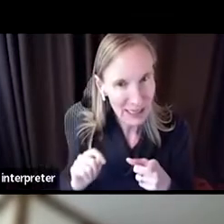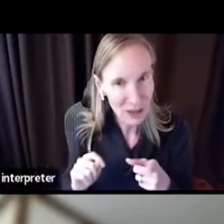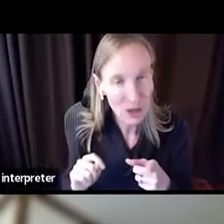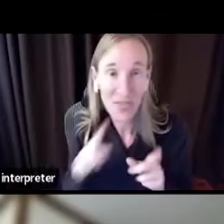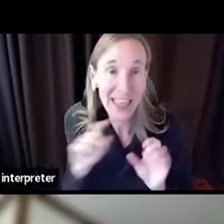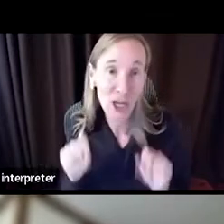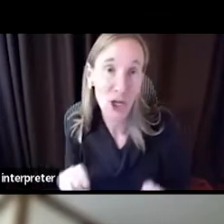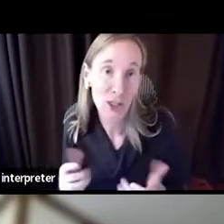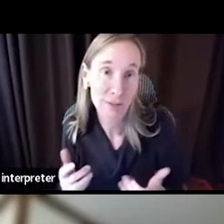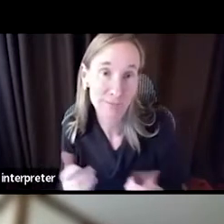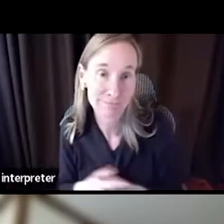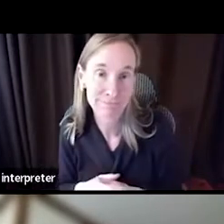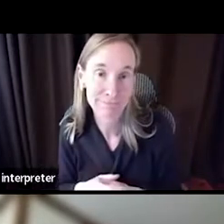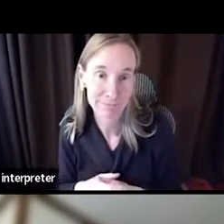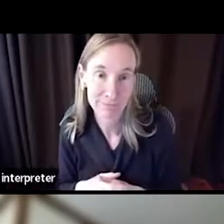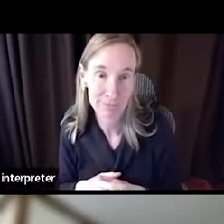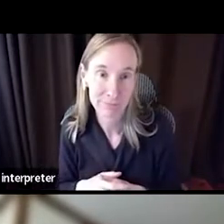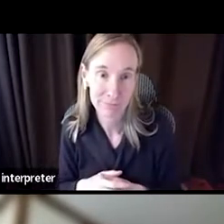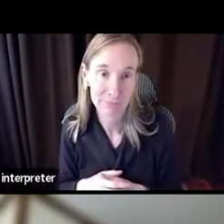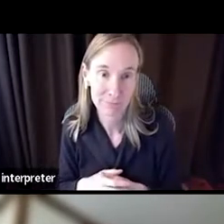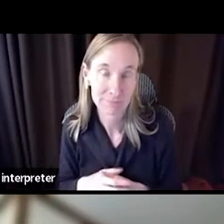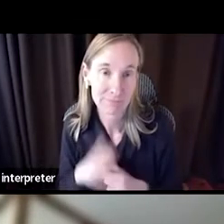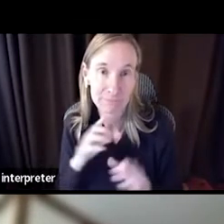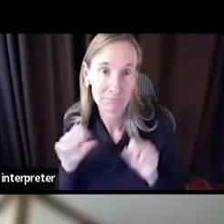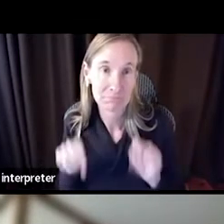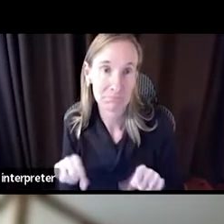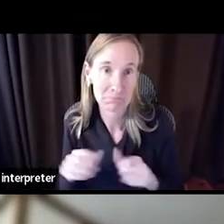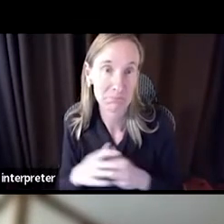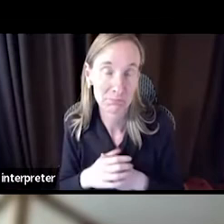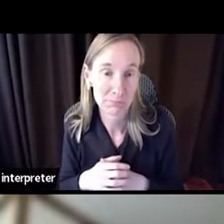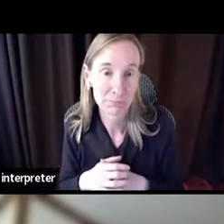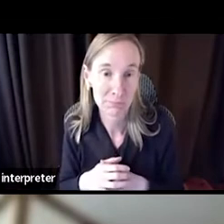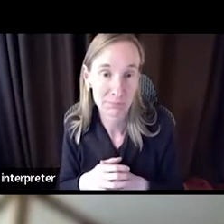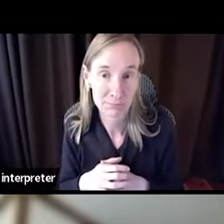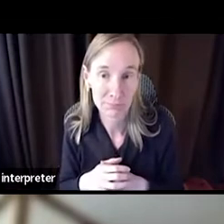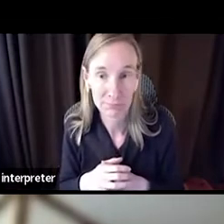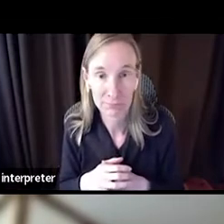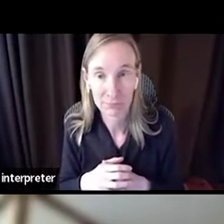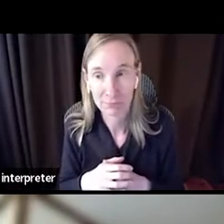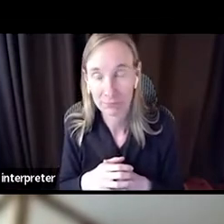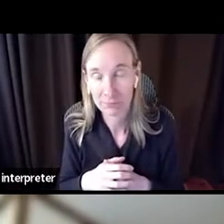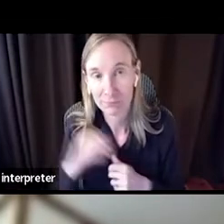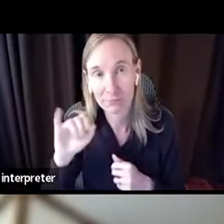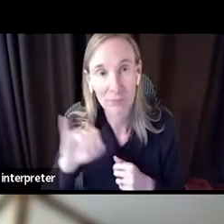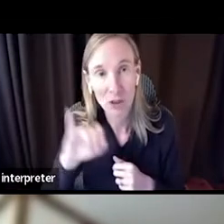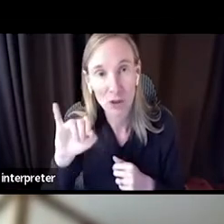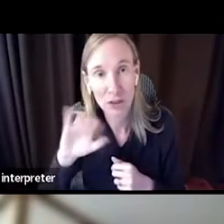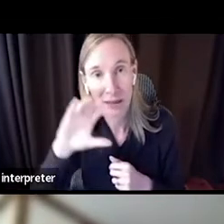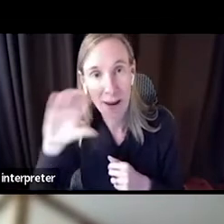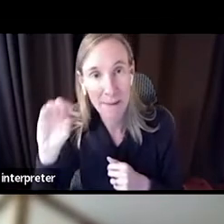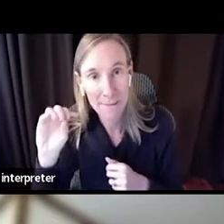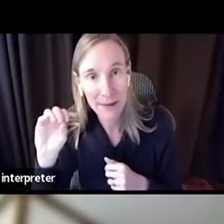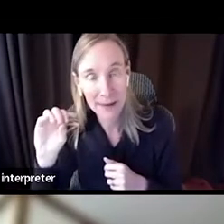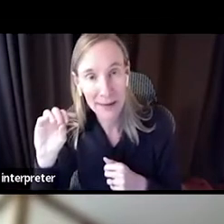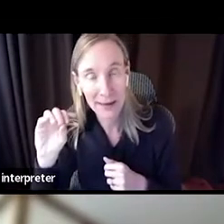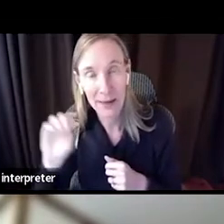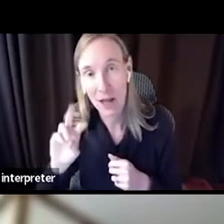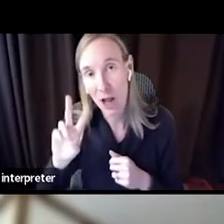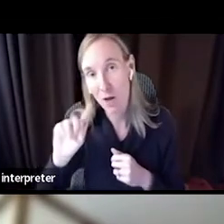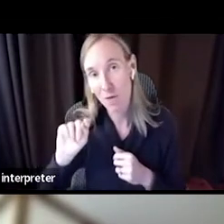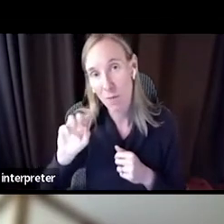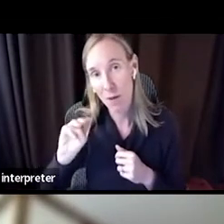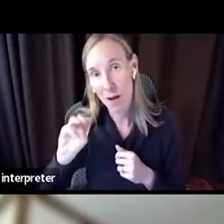could. They could with their, so they might, an insurer might choose, and I believe Vermont Medicaid does this